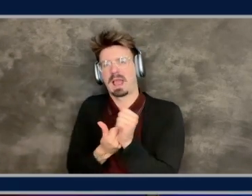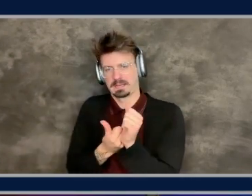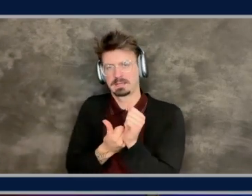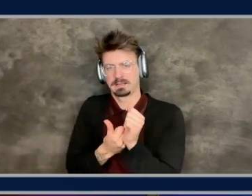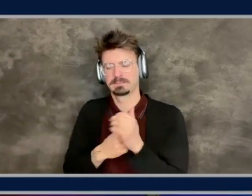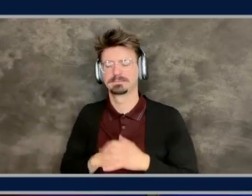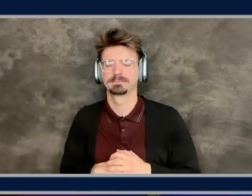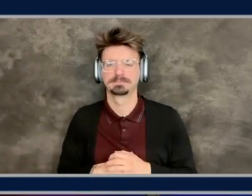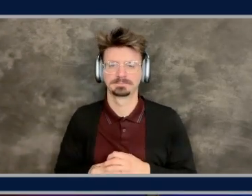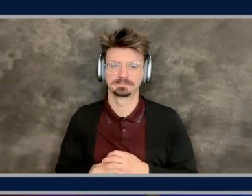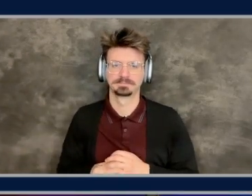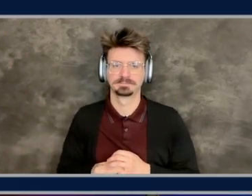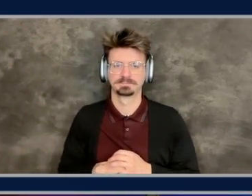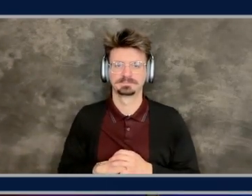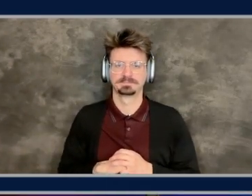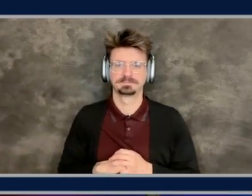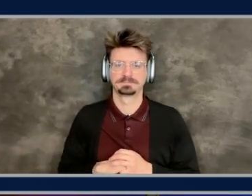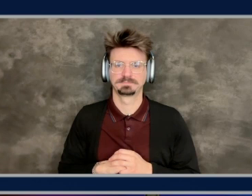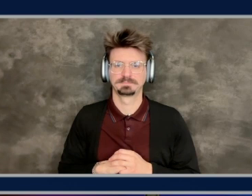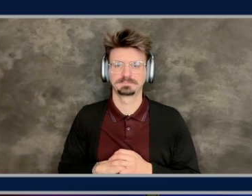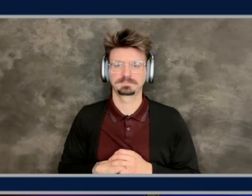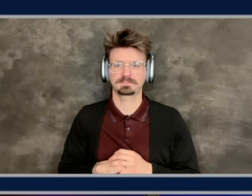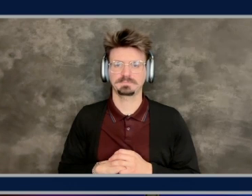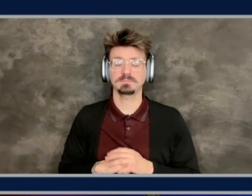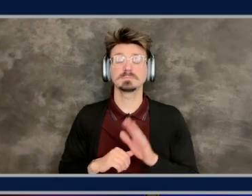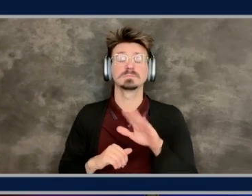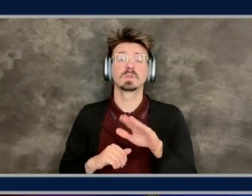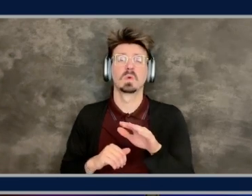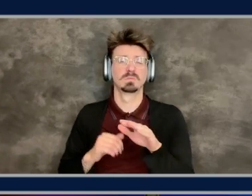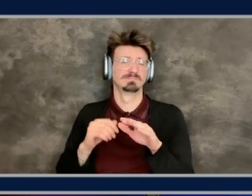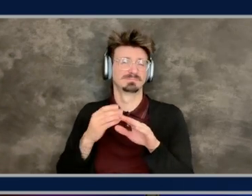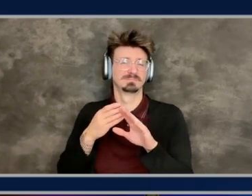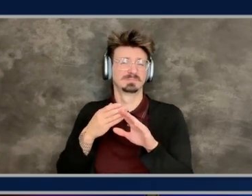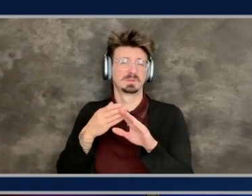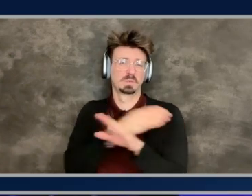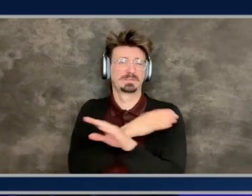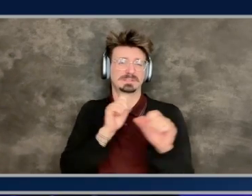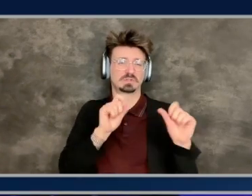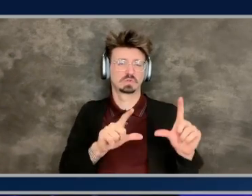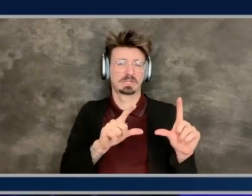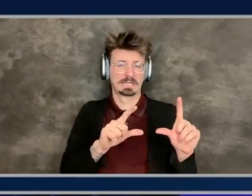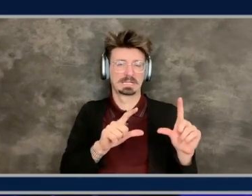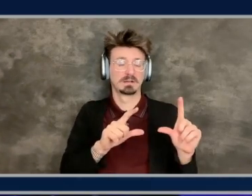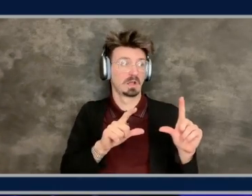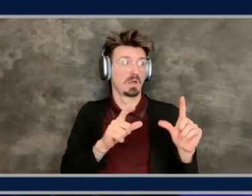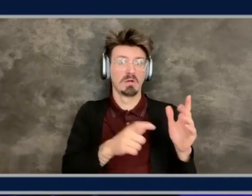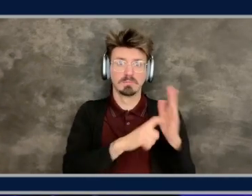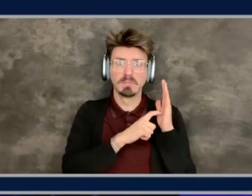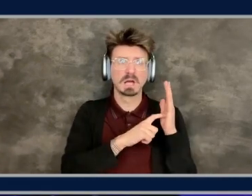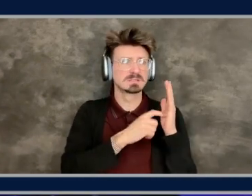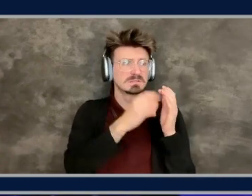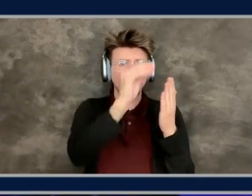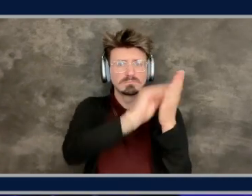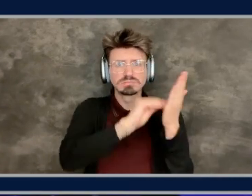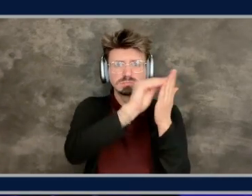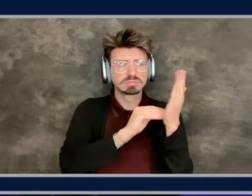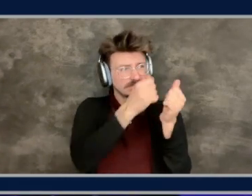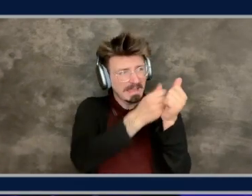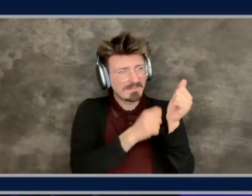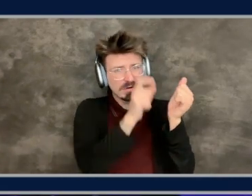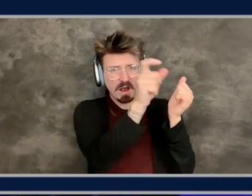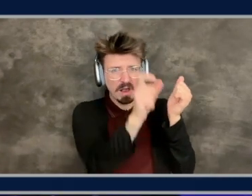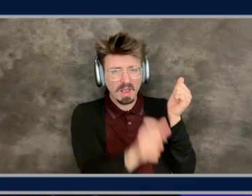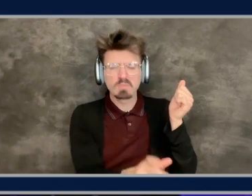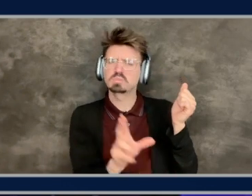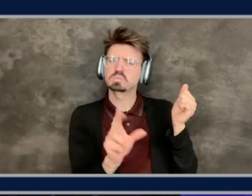other thing is if you're on that prior screen there, you don't have to feel obligated to fill in every single field as well. We will still provide a recommendation to